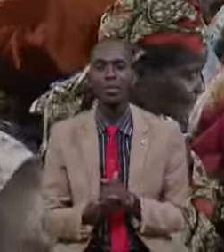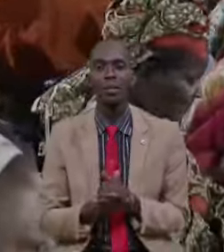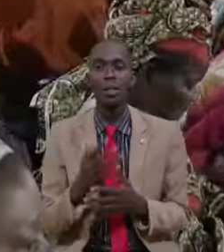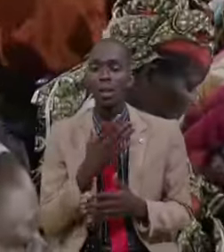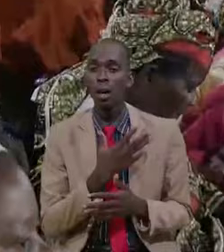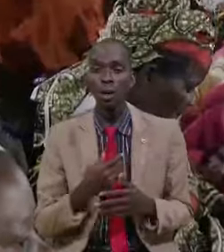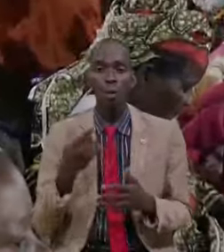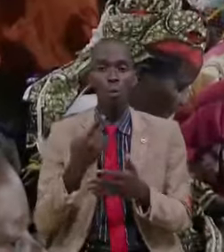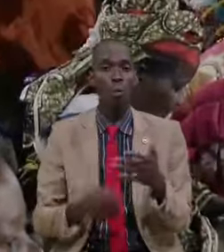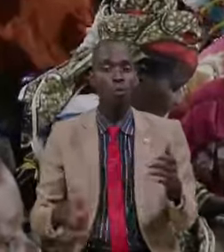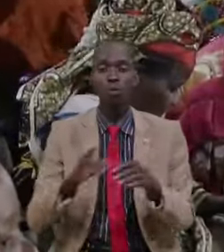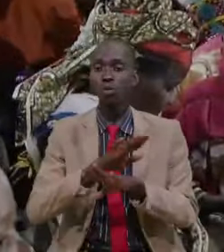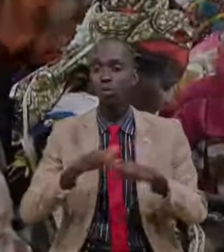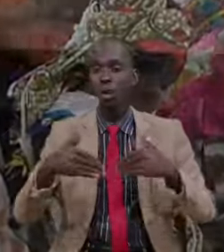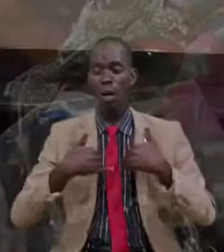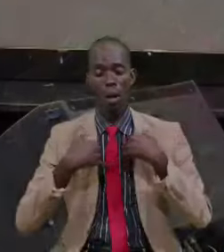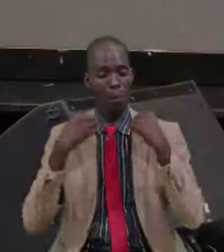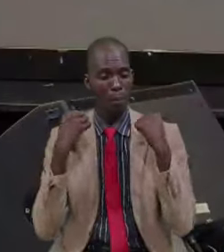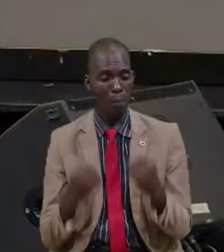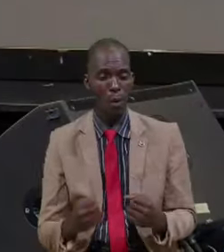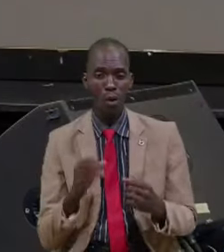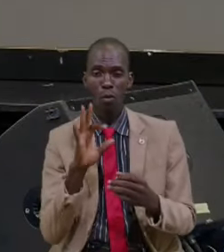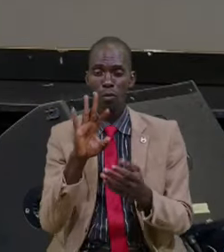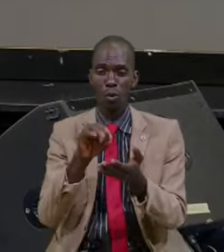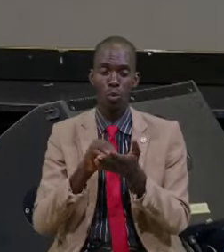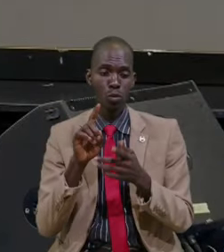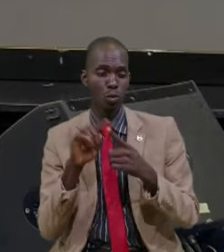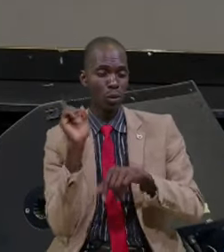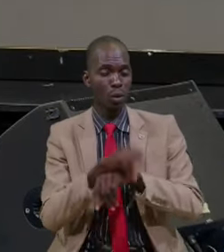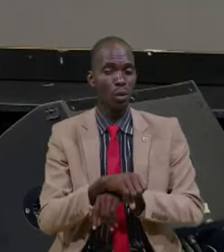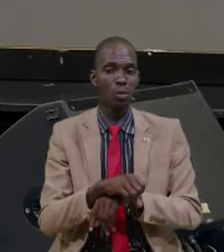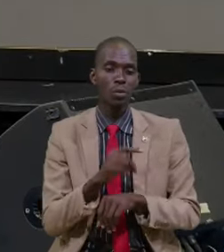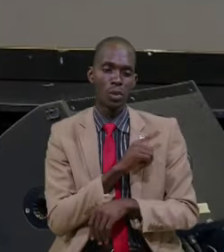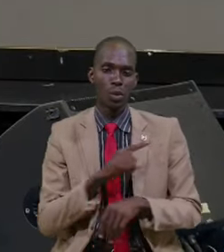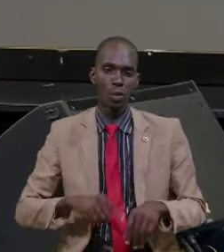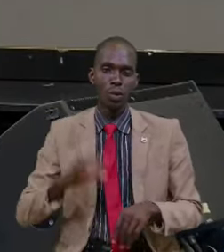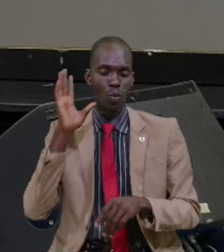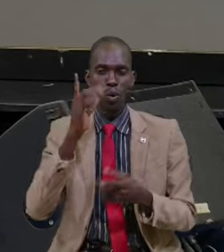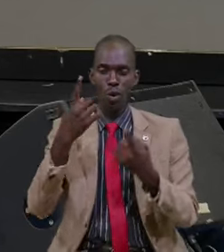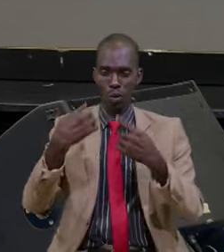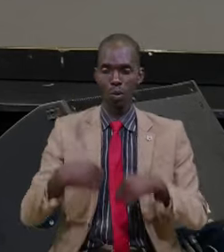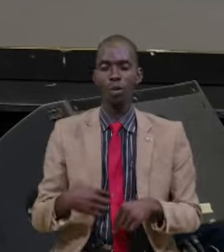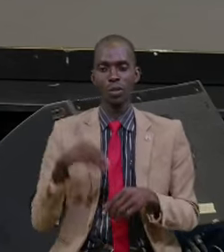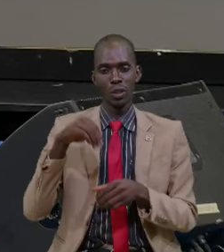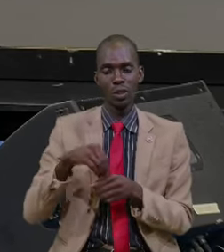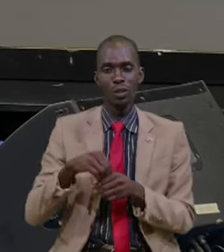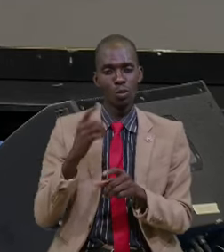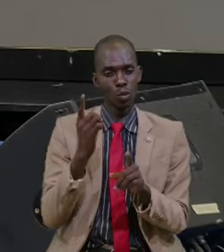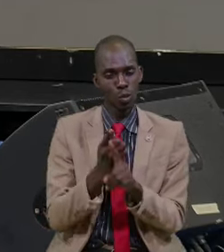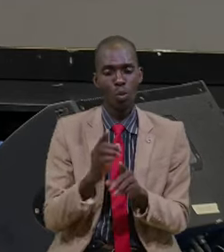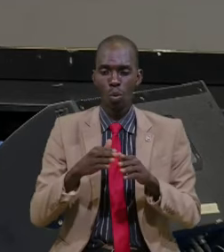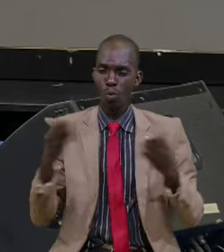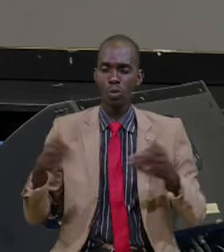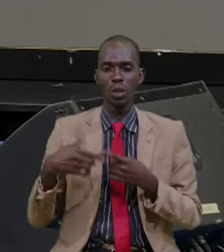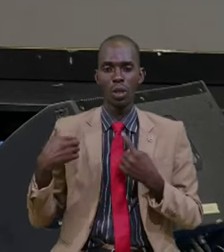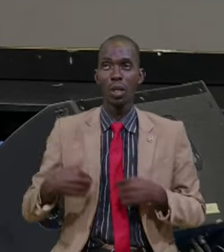have power to overcome, the Lord will come in. Just open your heart. The Lord will come in